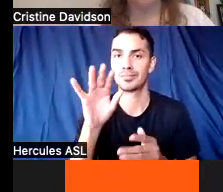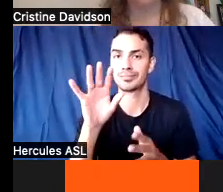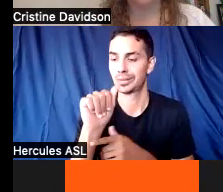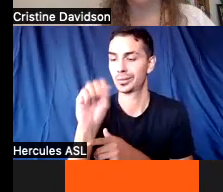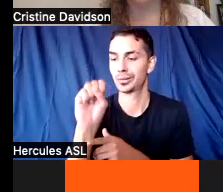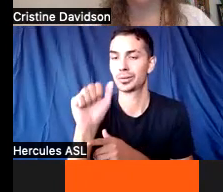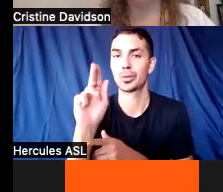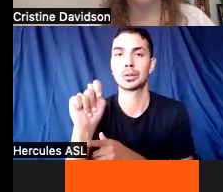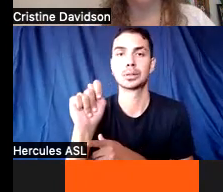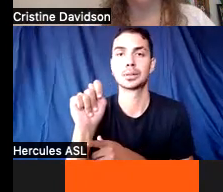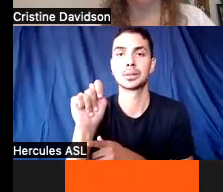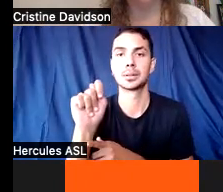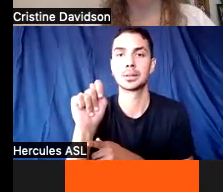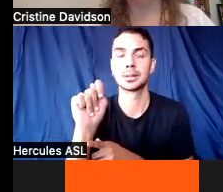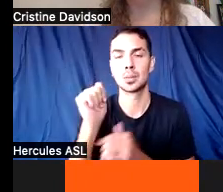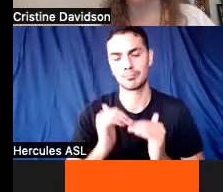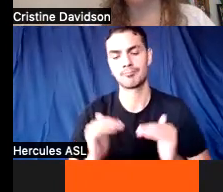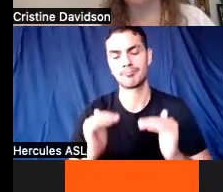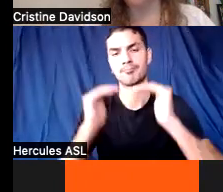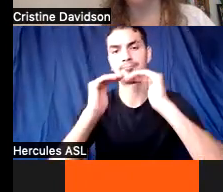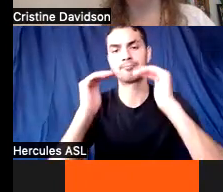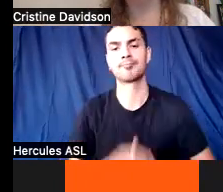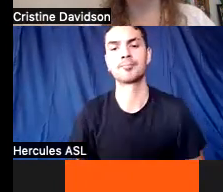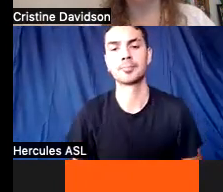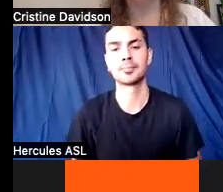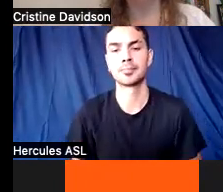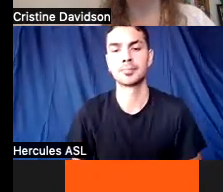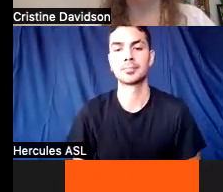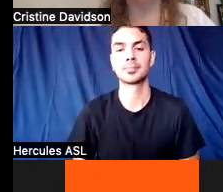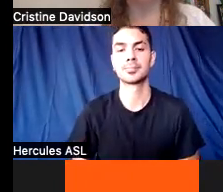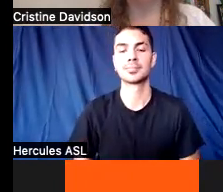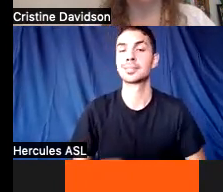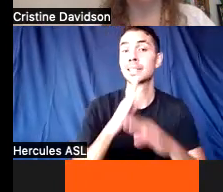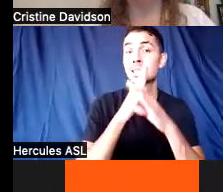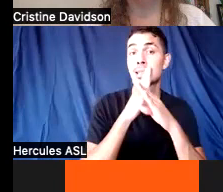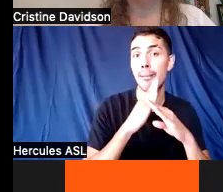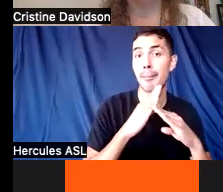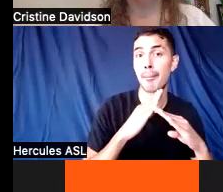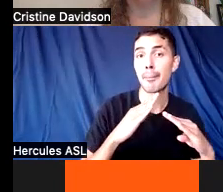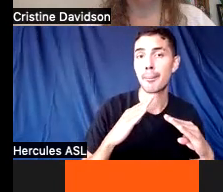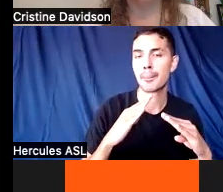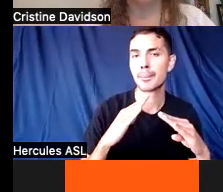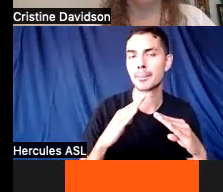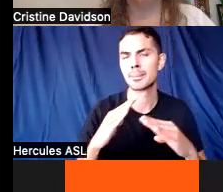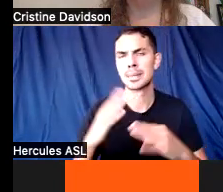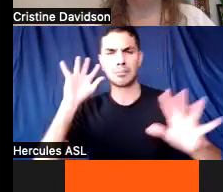All of the ones we listed could apply here to the silent versus outspoken. Yes.